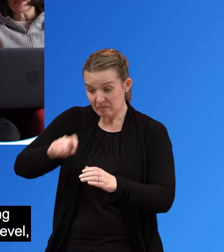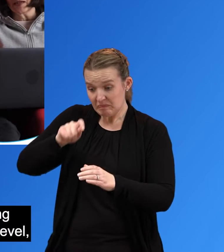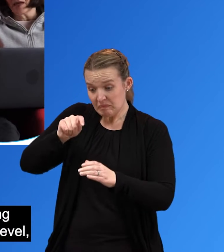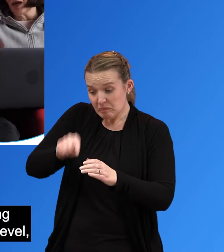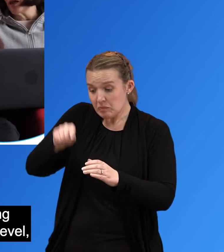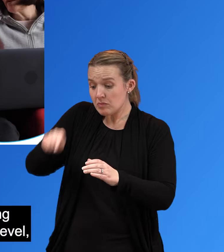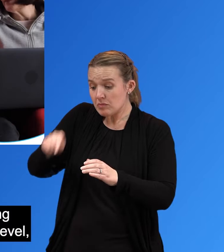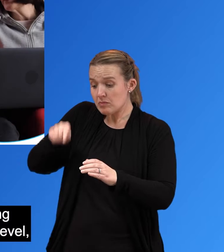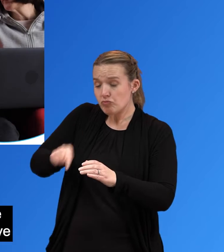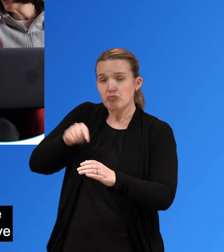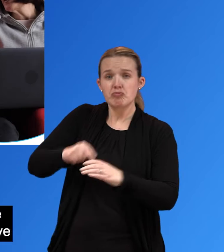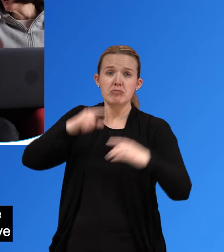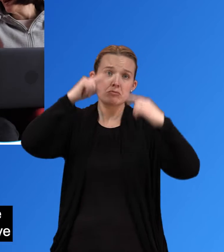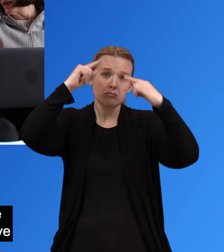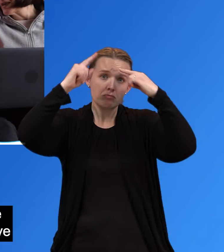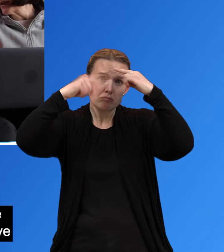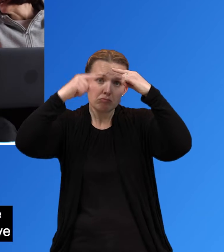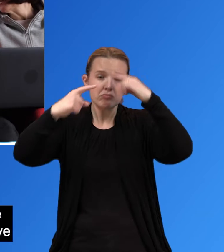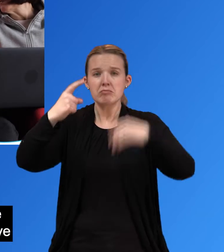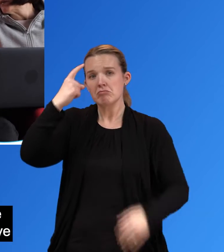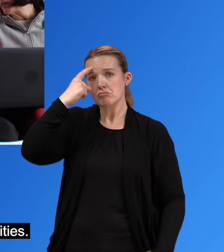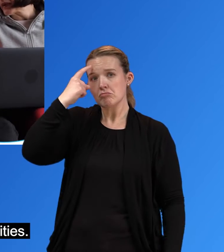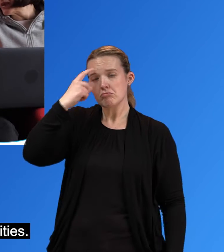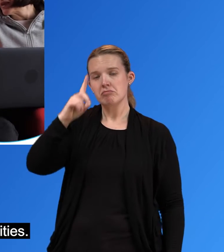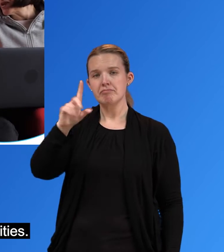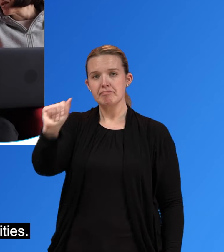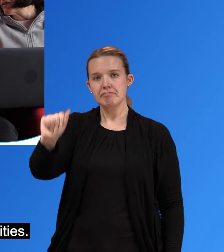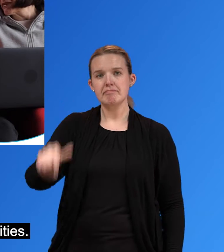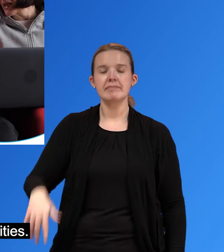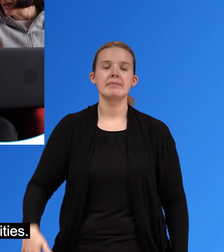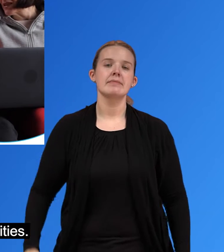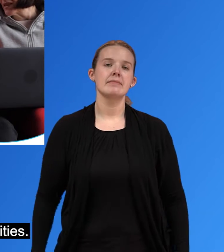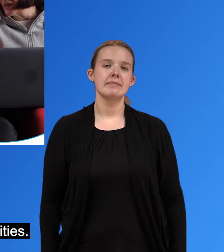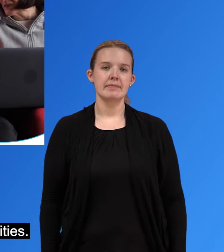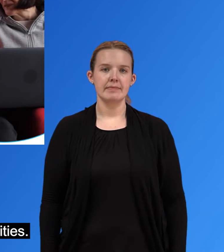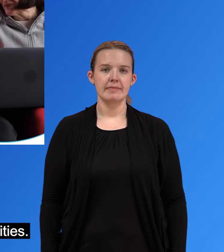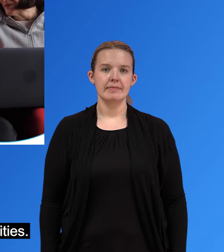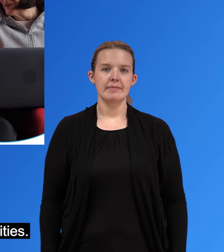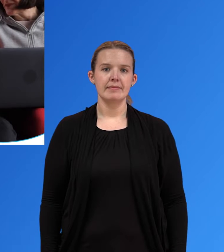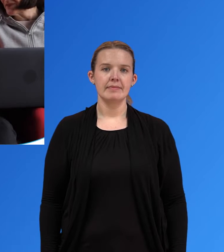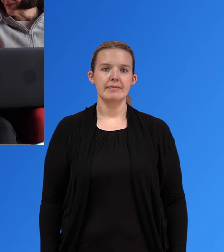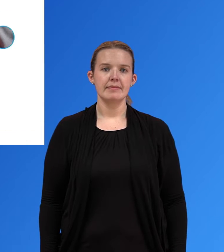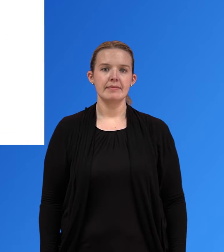level, including people who have cognitive or intellectual disabilities.